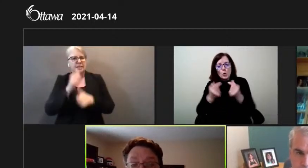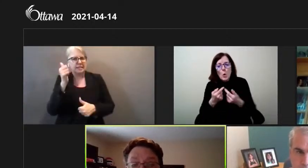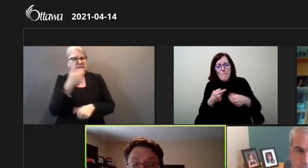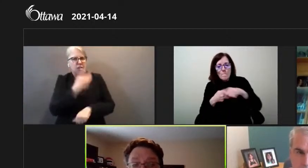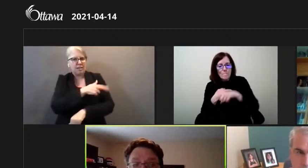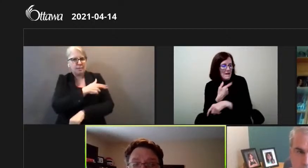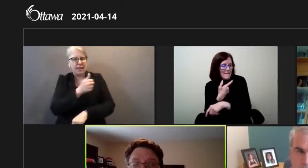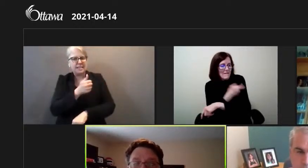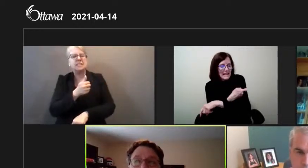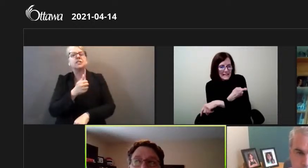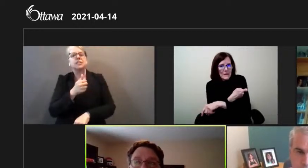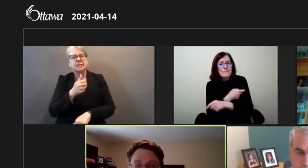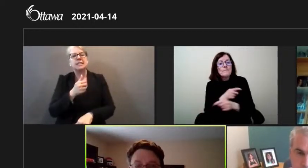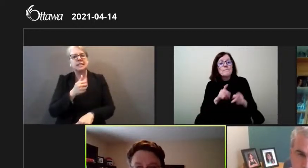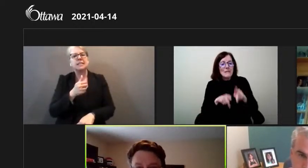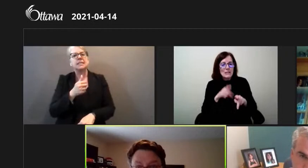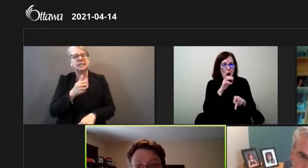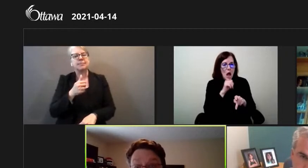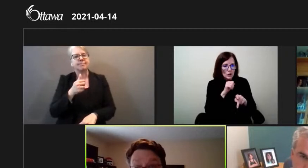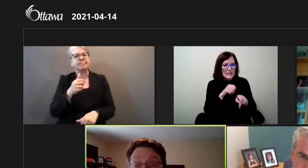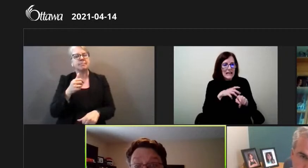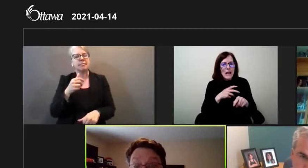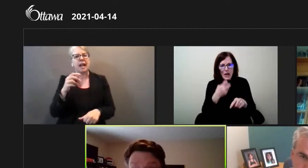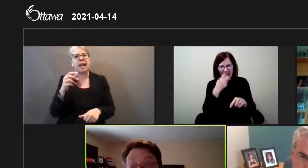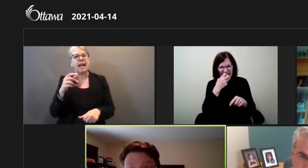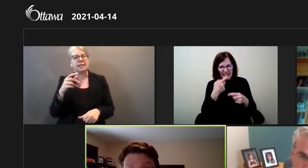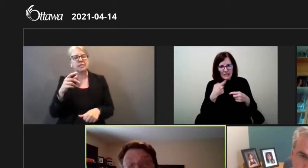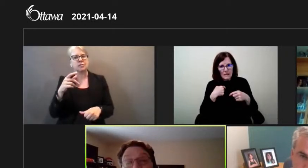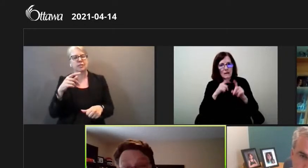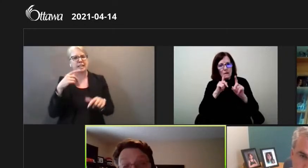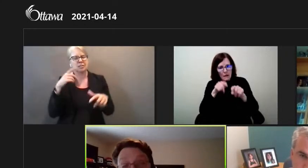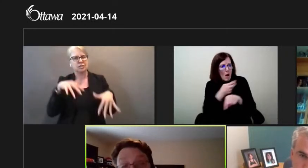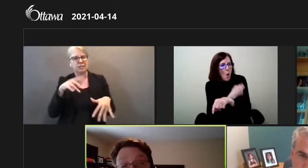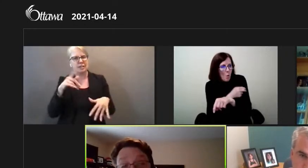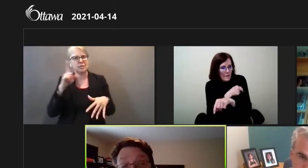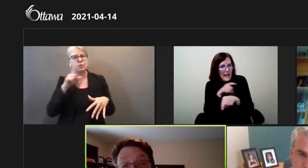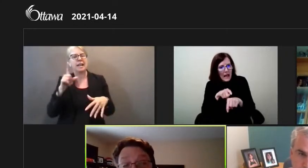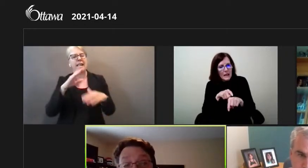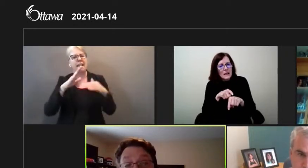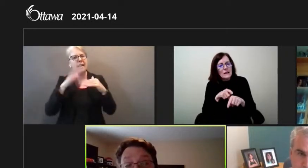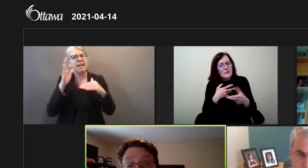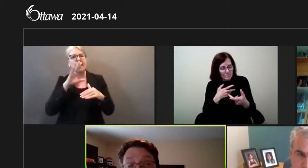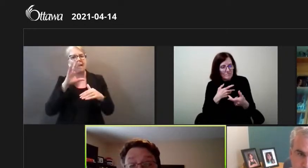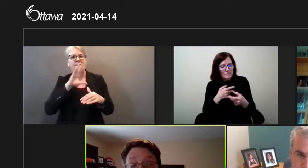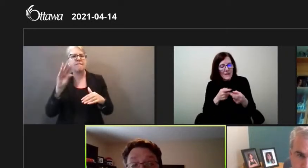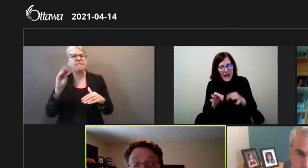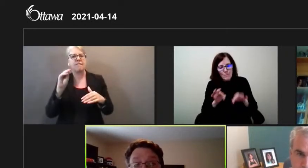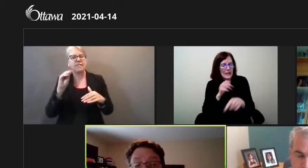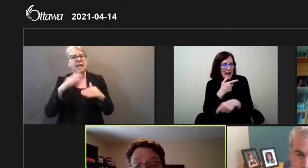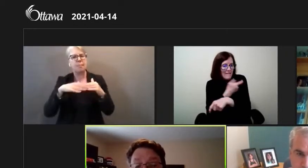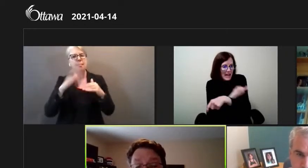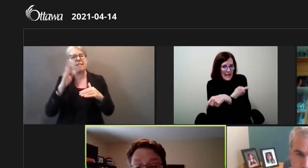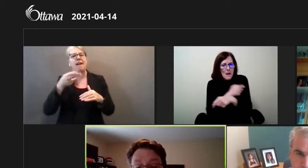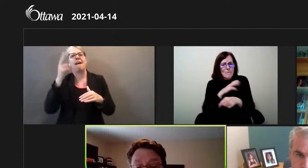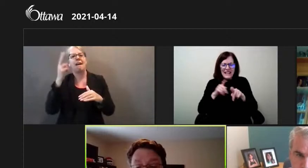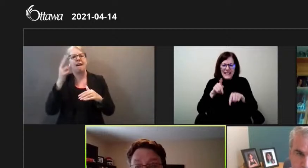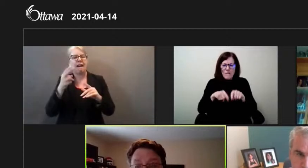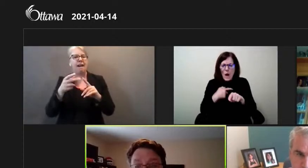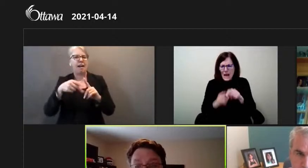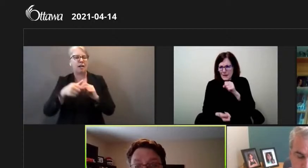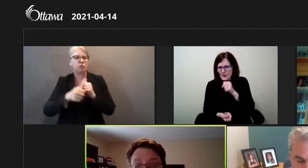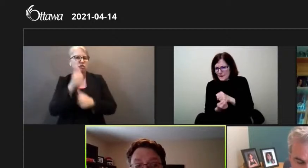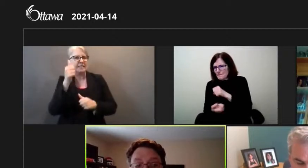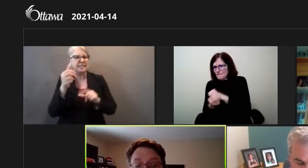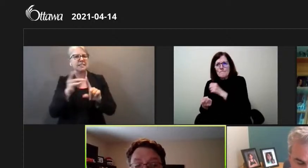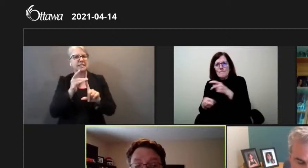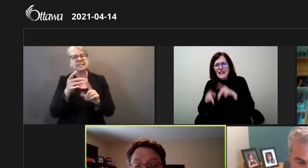hospitalization, and it sometimes catches people by surprise that it's 50 and above, you know, who are at highest risk and are being represented in our